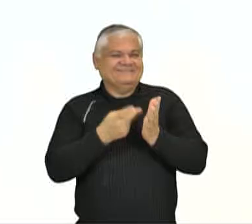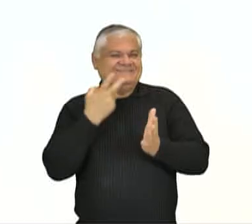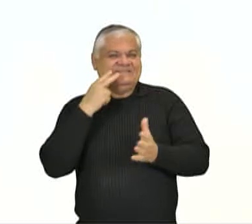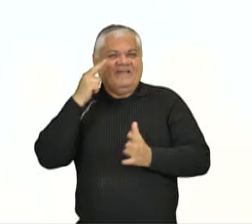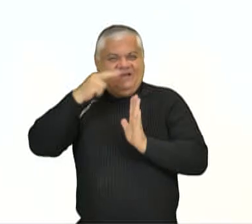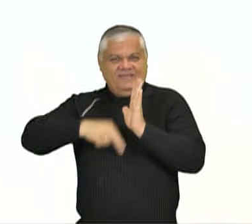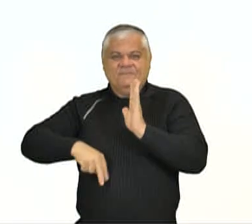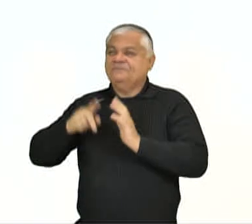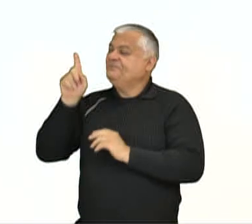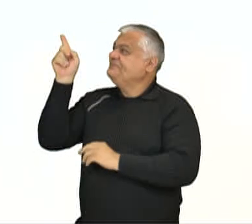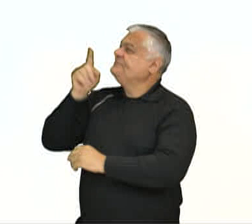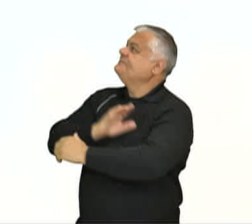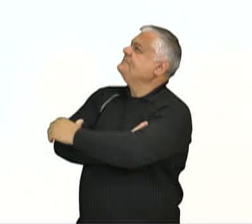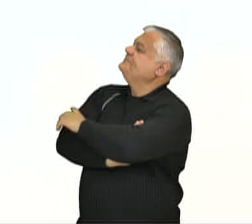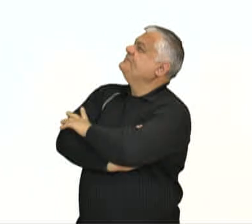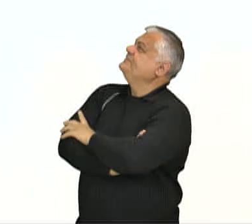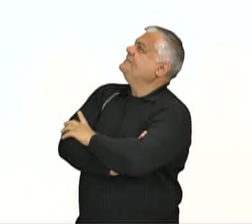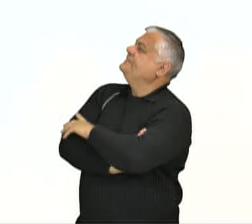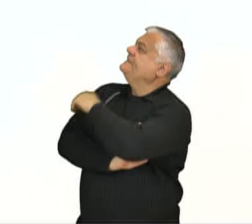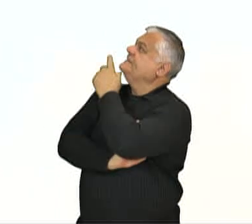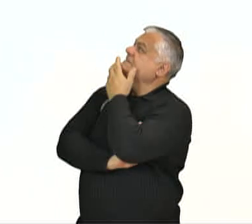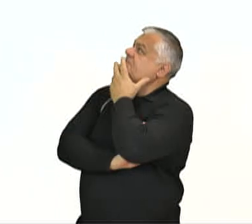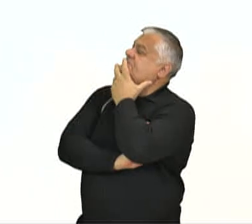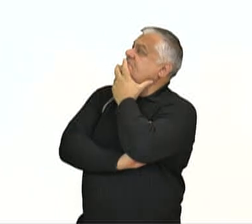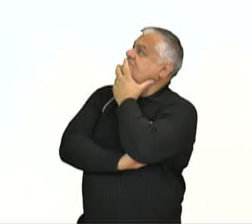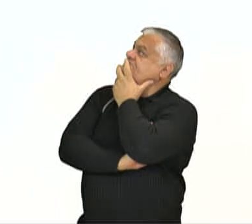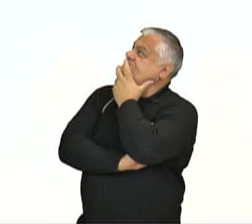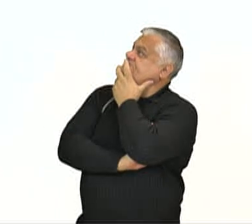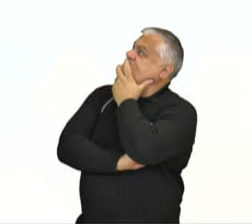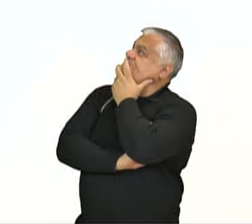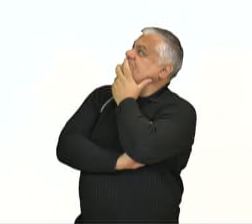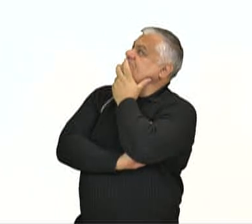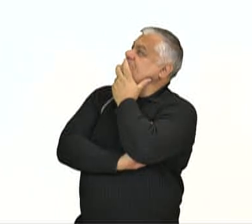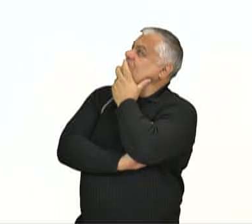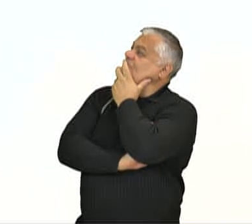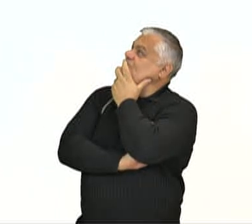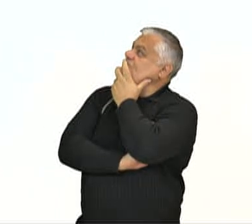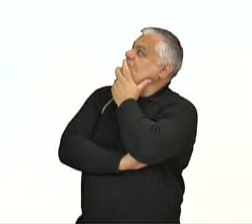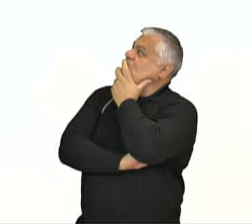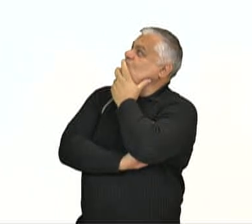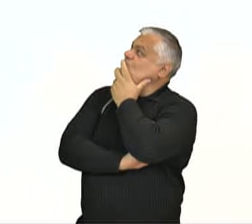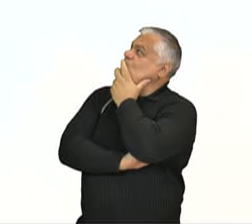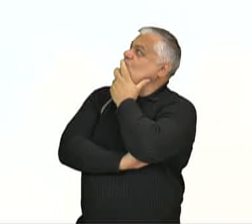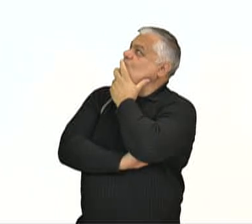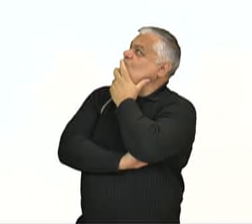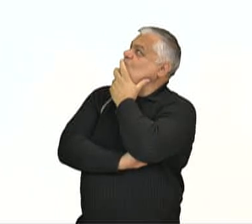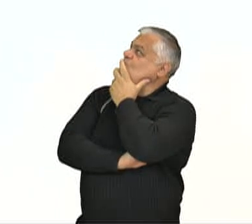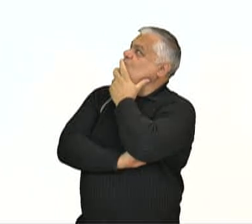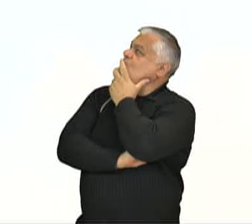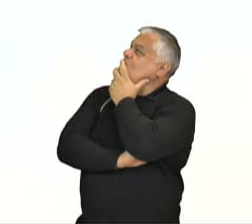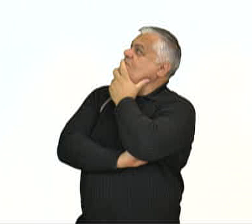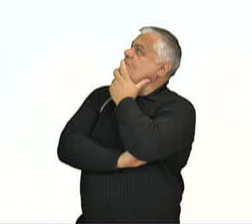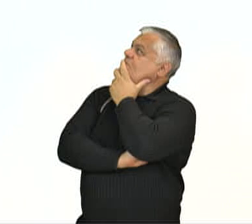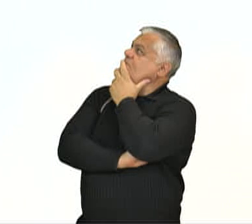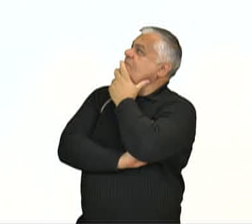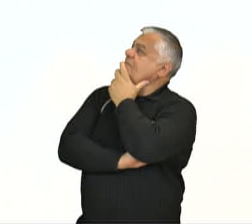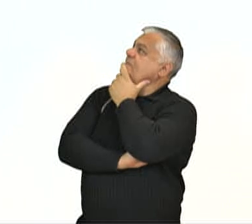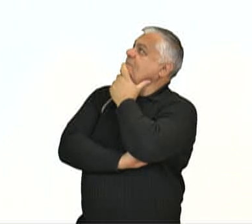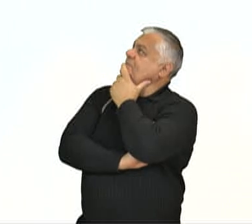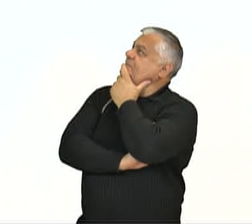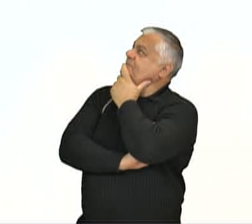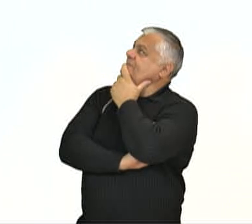lá. Some might say this is the safest bank in the world.